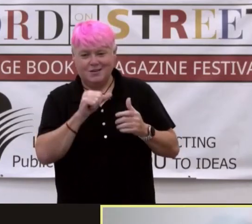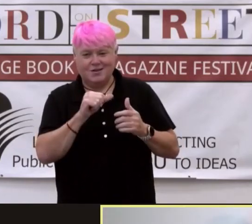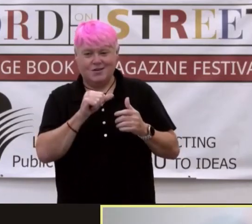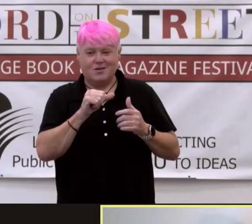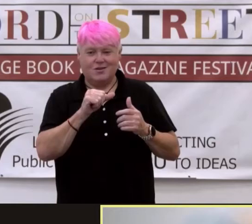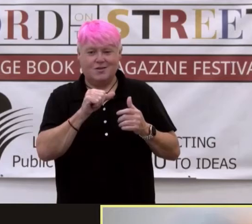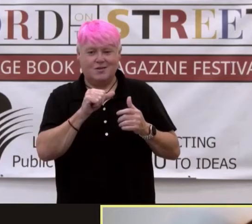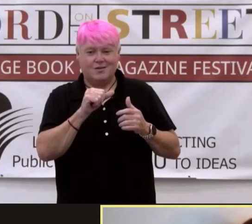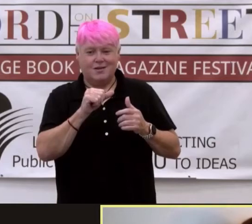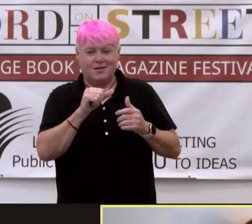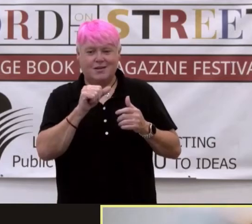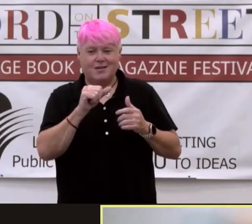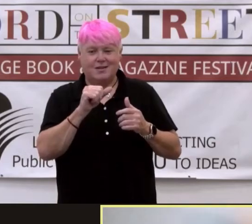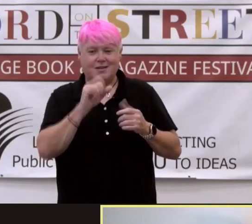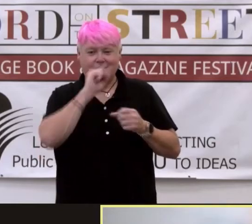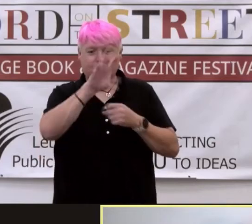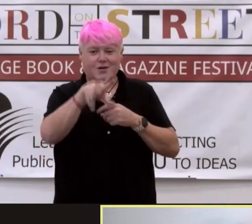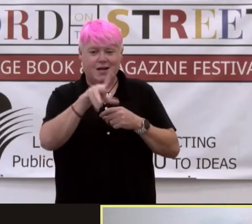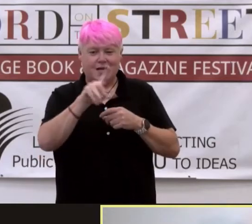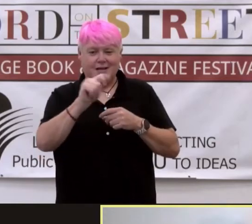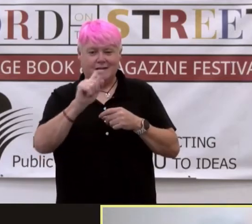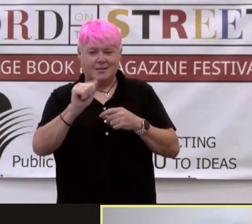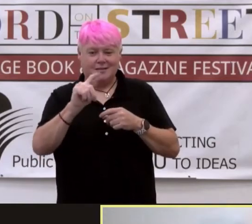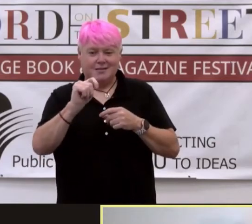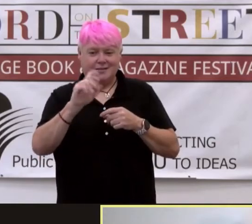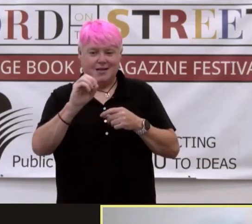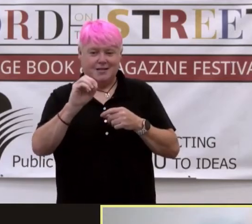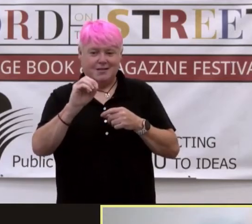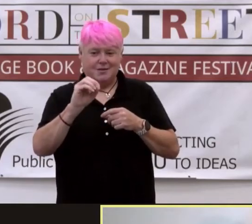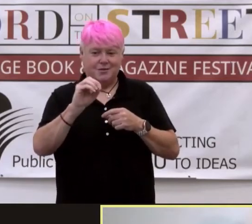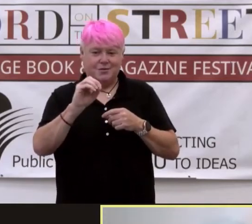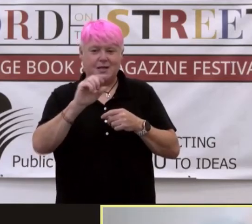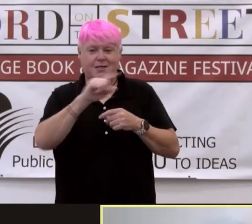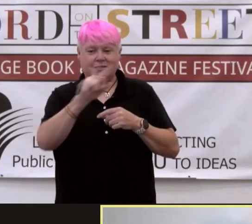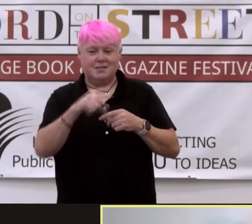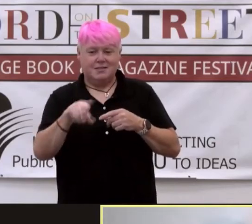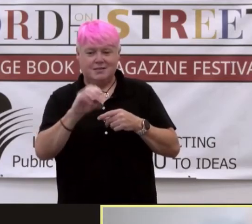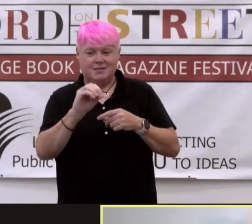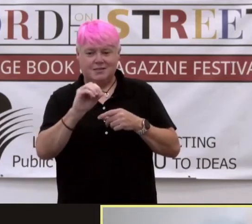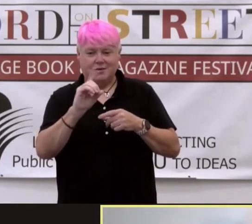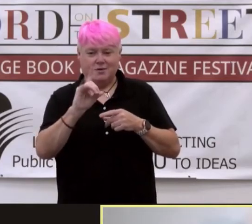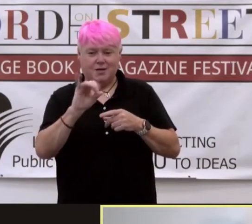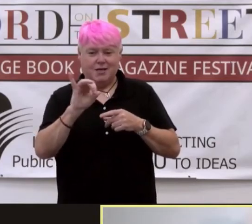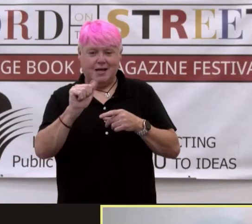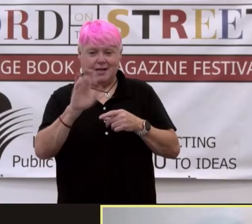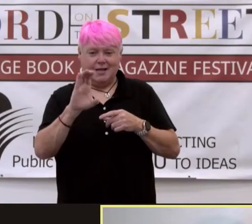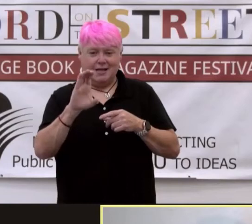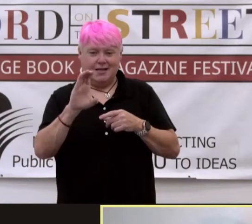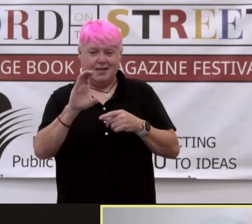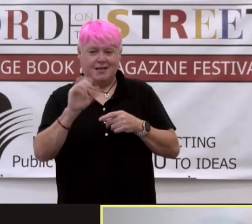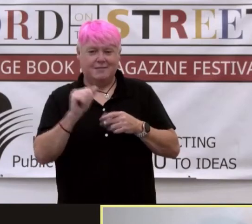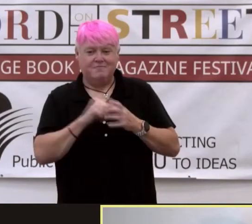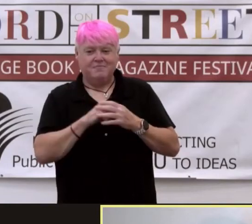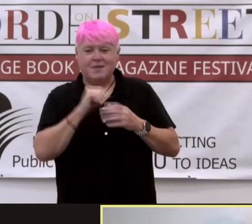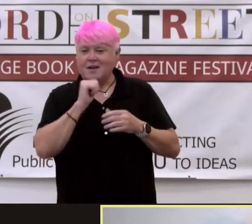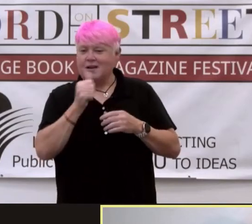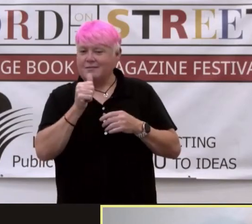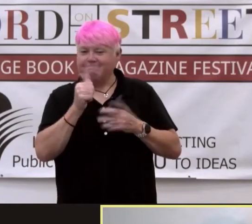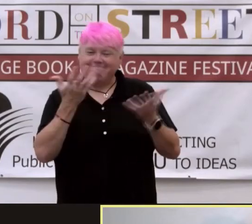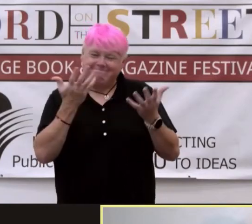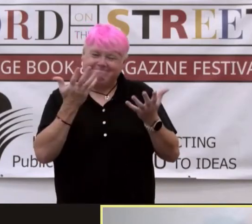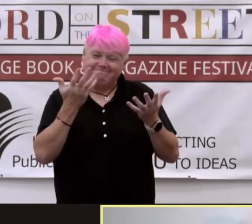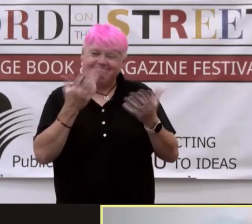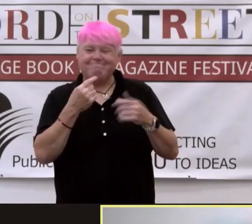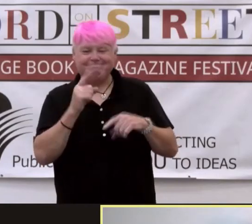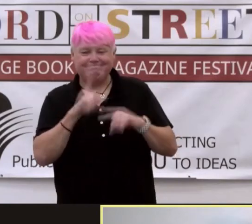did Zodiac. Zodiac is one of my favorite films of all time. He's got such a vibe, but you know, I'm not convinced that couldn't be replicated by a